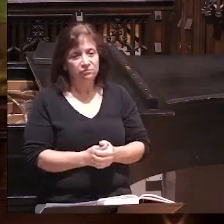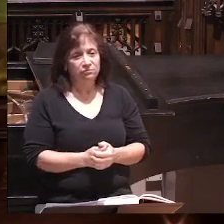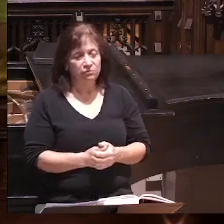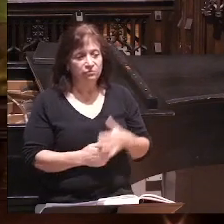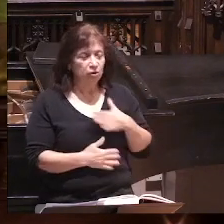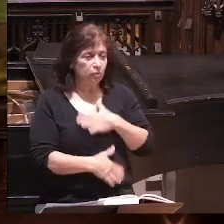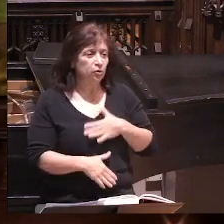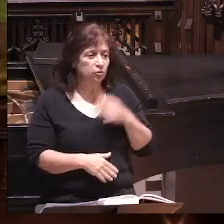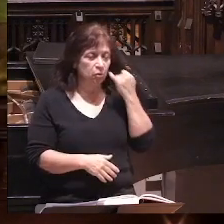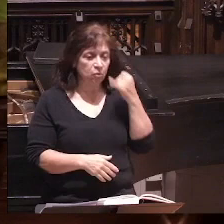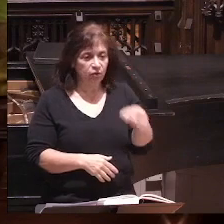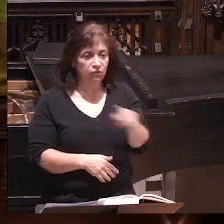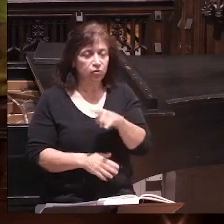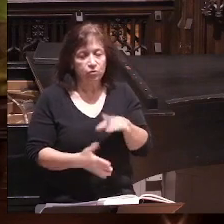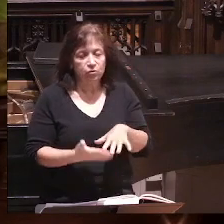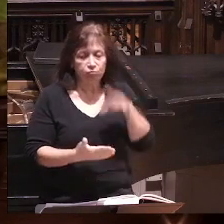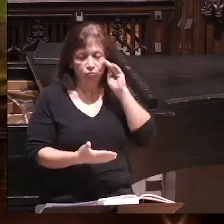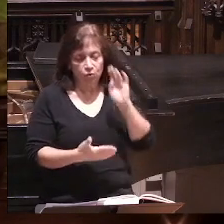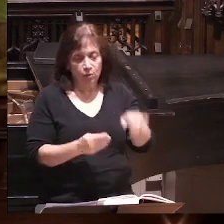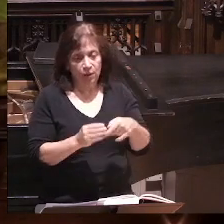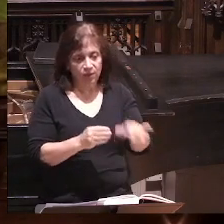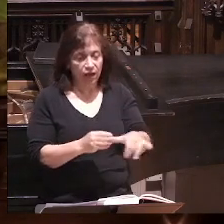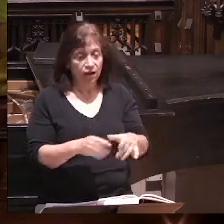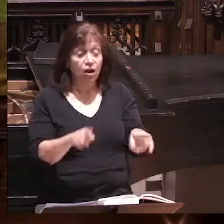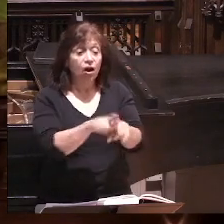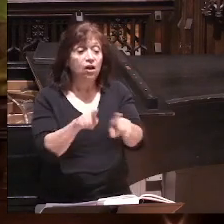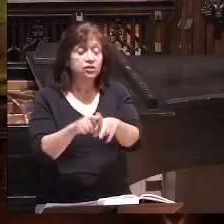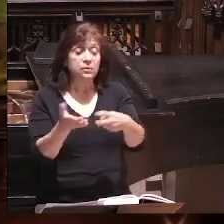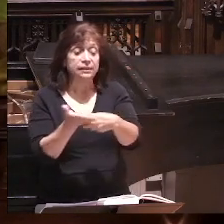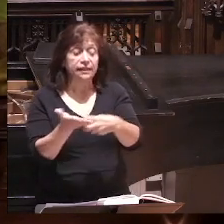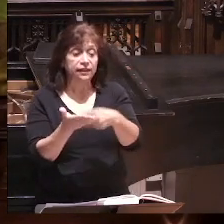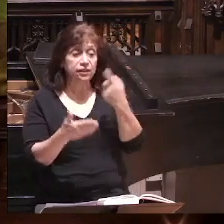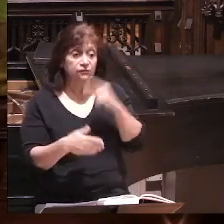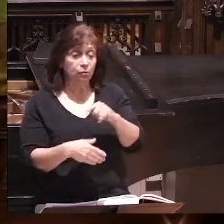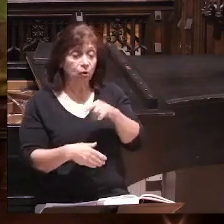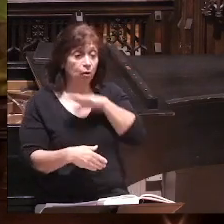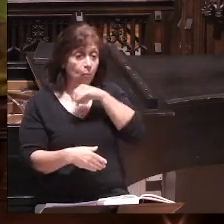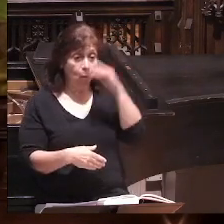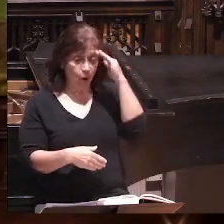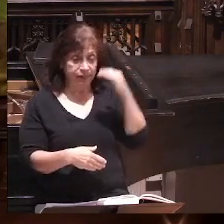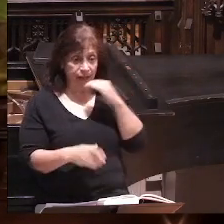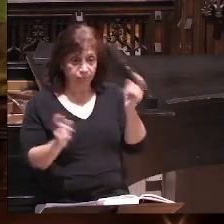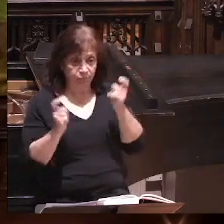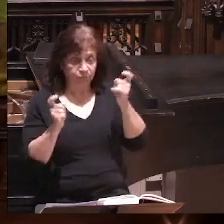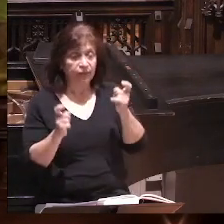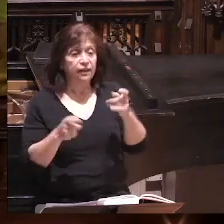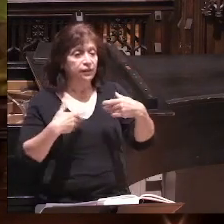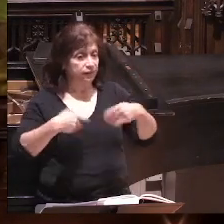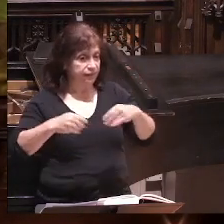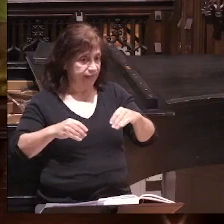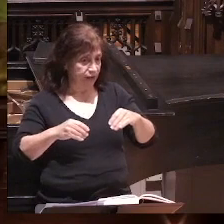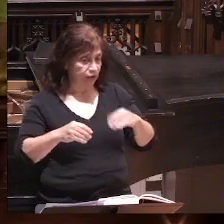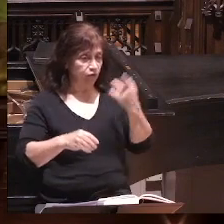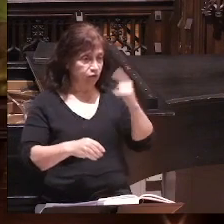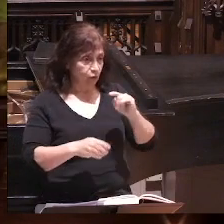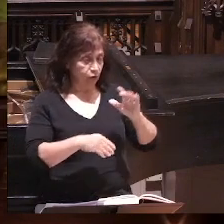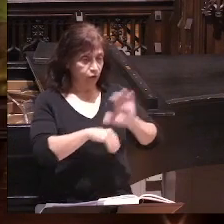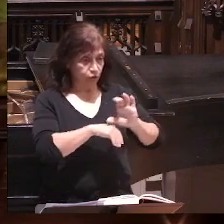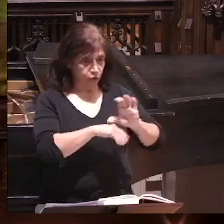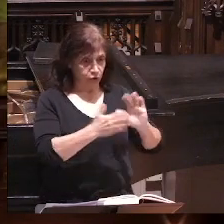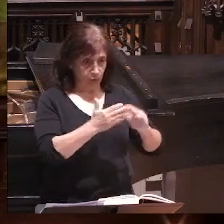on this important endeavor. Also, Boar's Head tickets are now on sale to our church community, and they